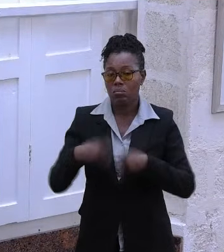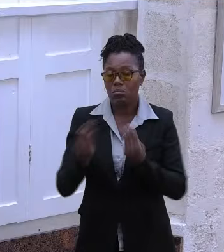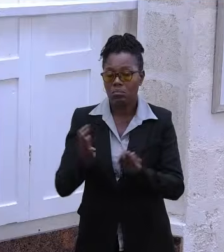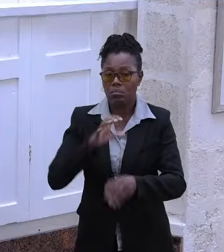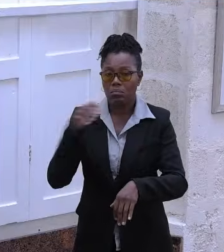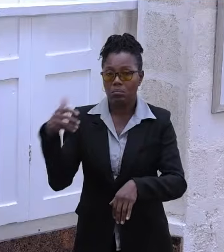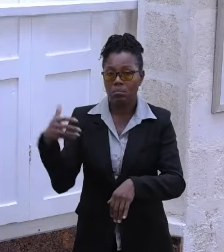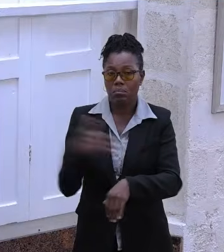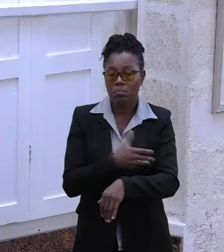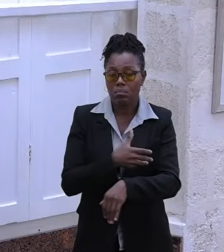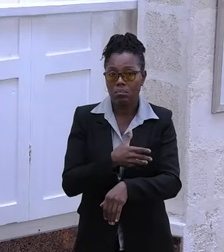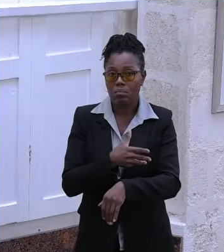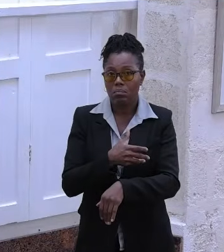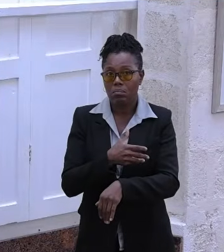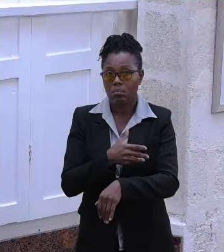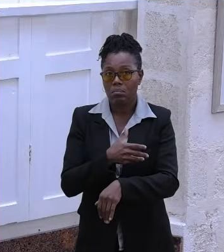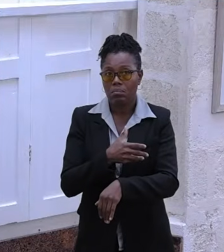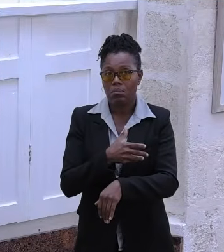of